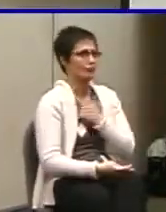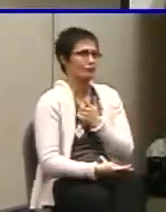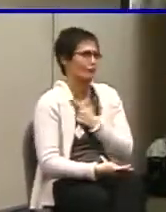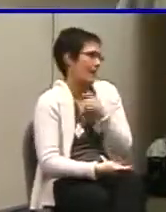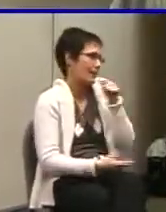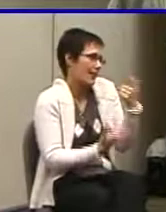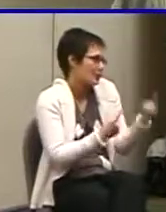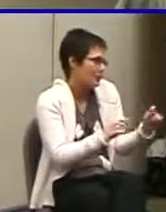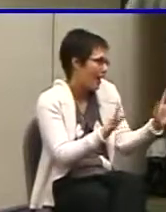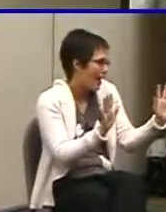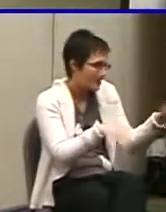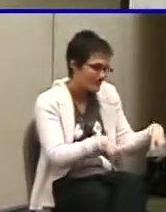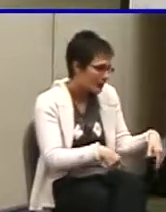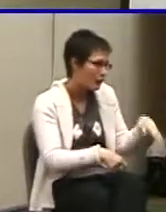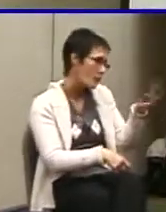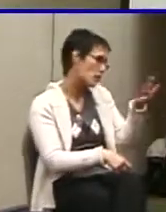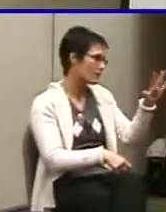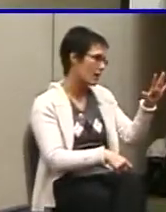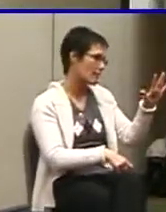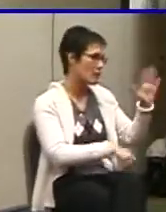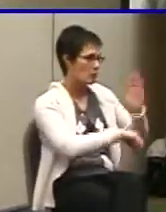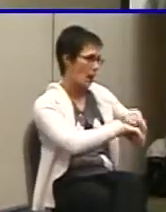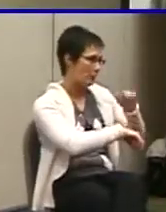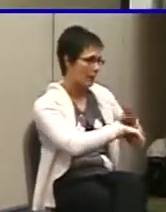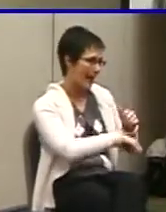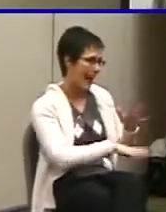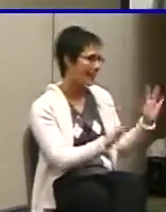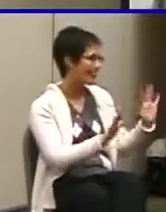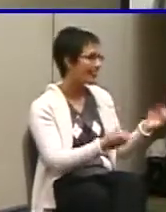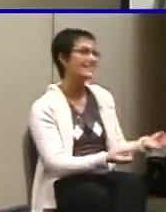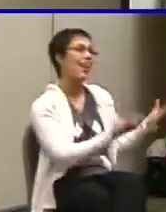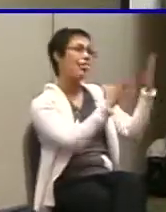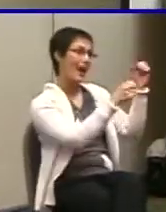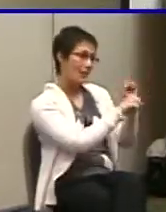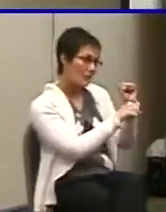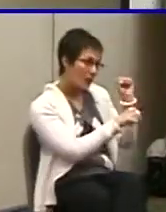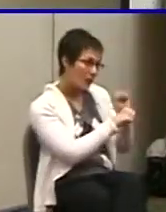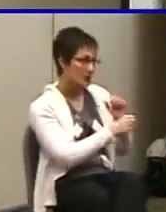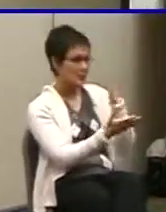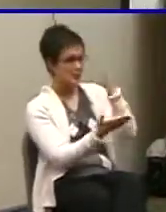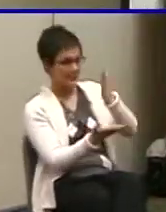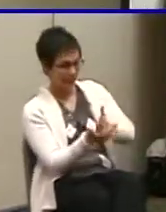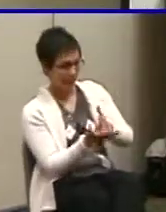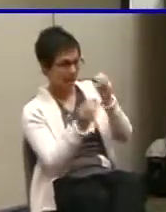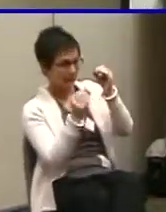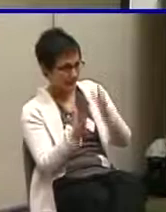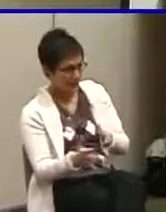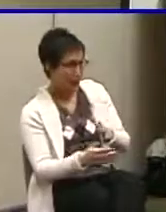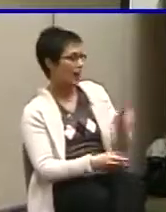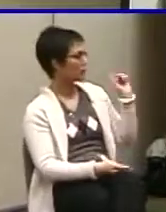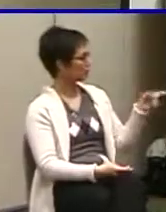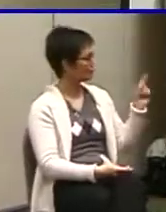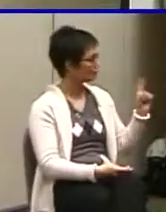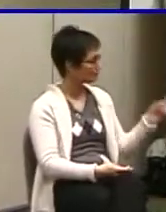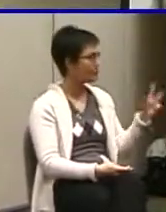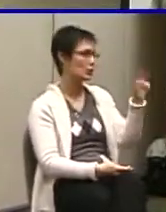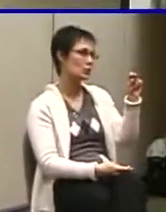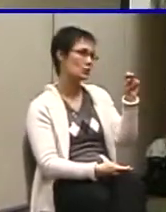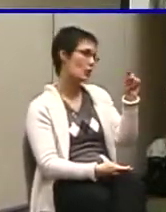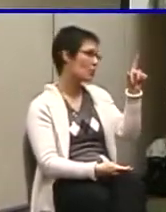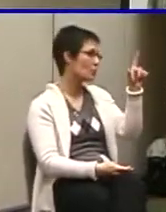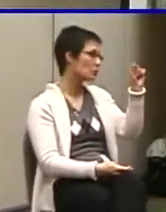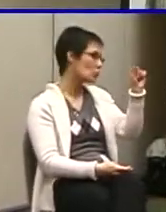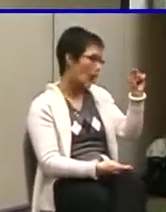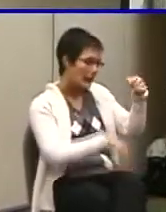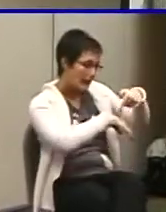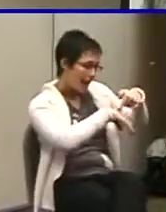this is the 45th reprimand. That's a lot of work to stop teaching and reprimand this kid 20, 30 times, which isn't